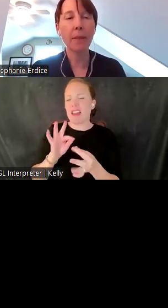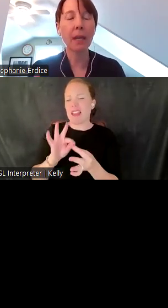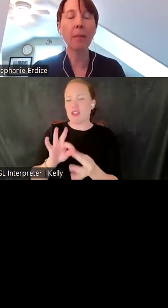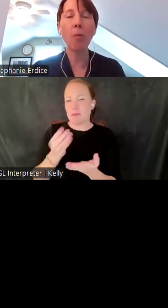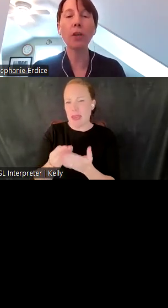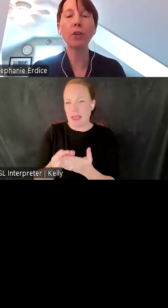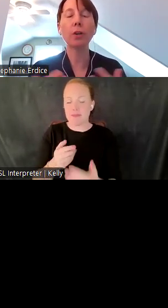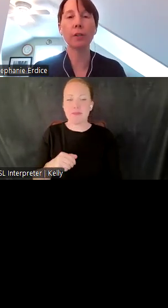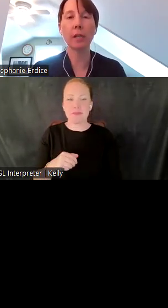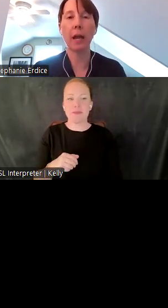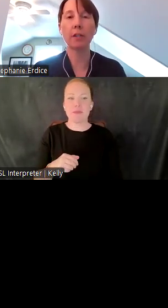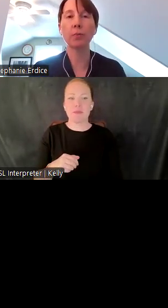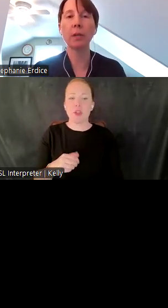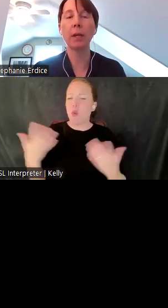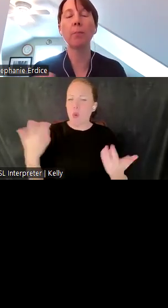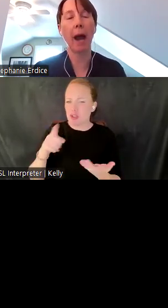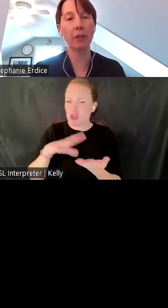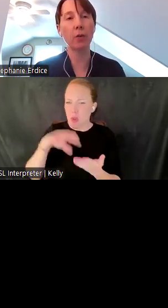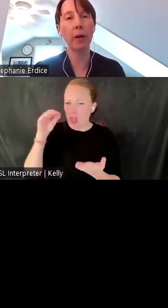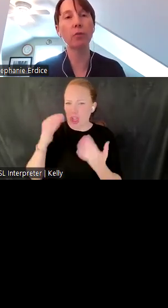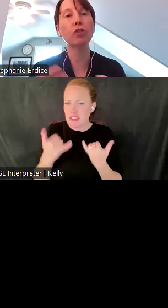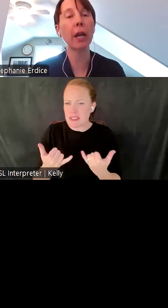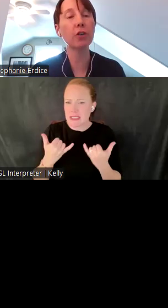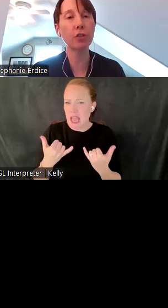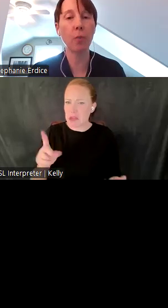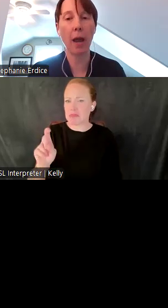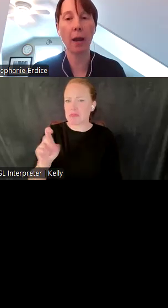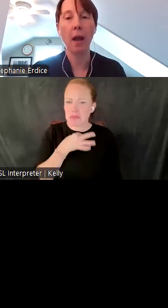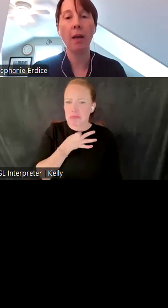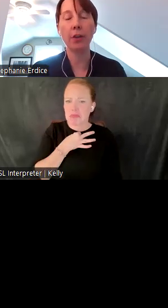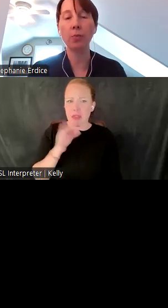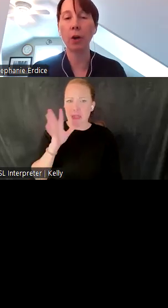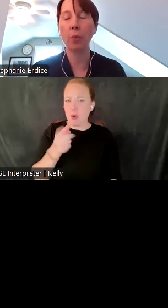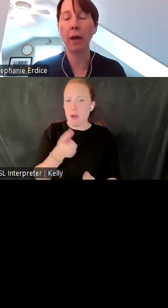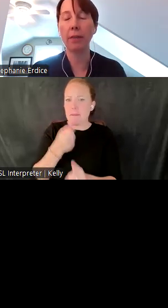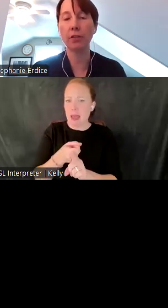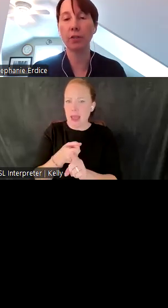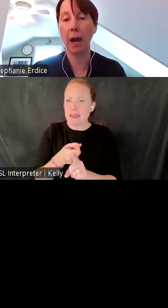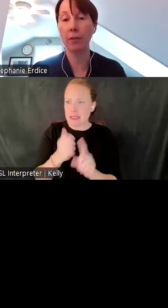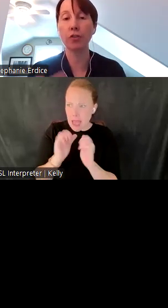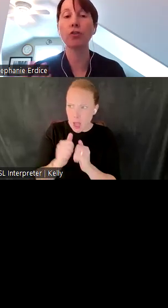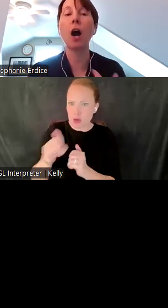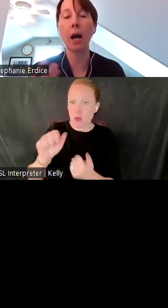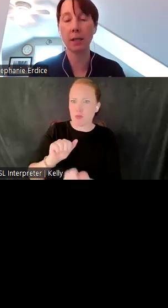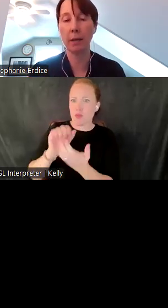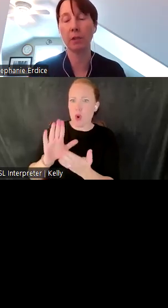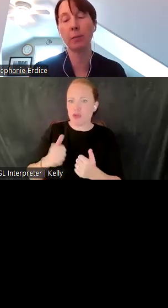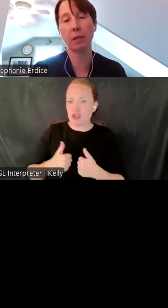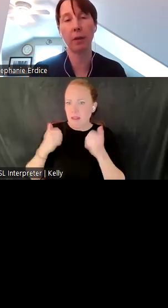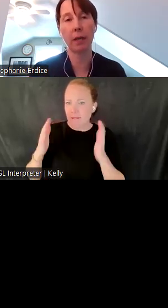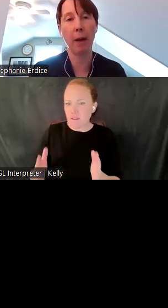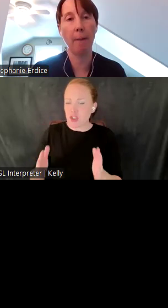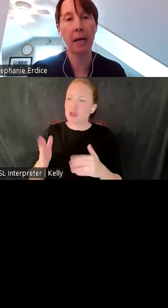chat, but think about what you learned today that's really been impactful and will change the way that you work with survivors or talk to